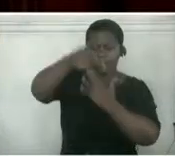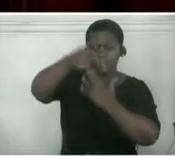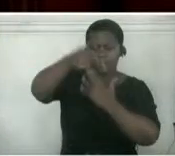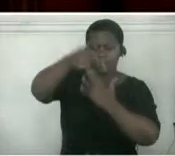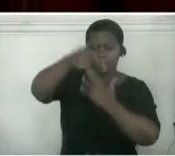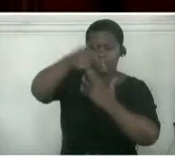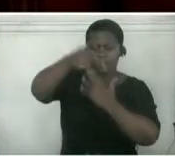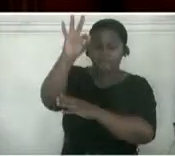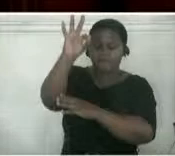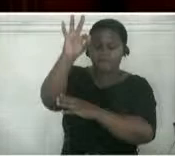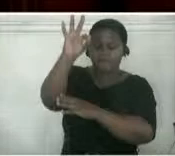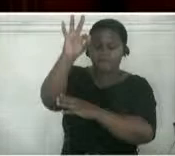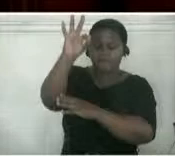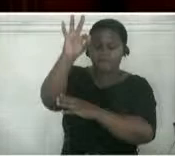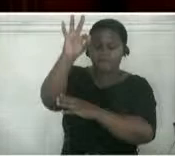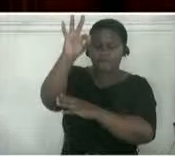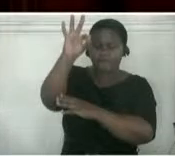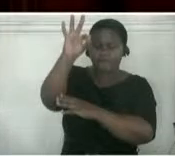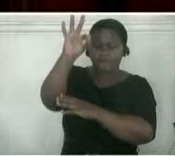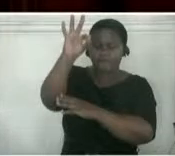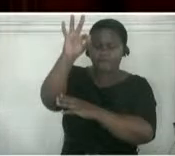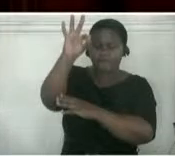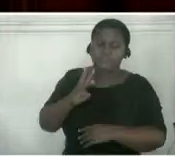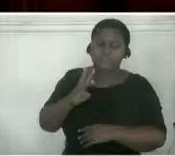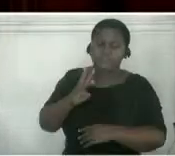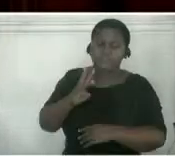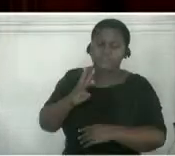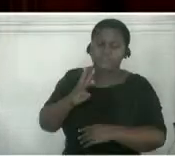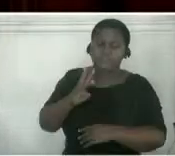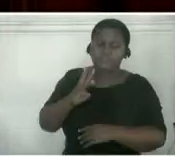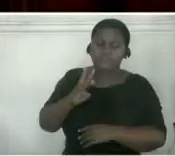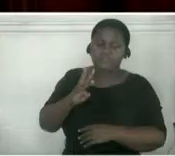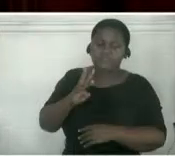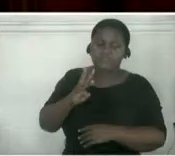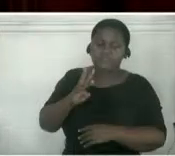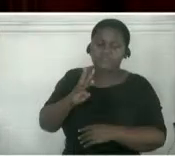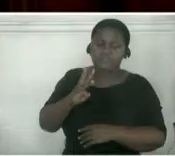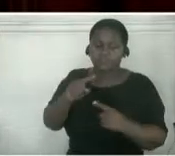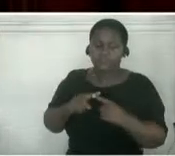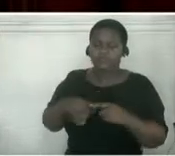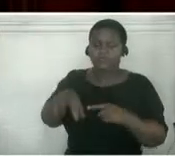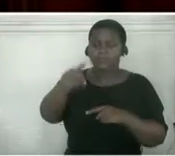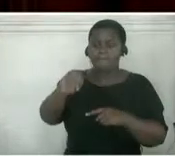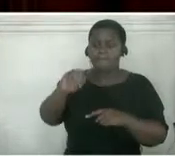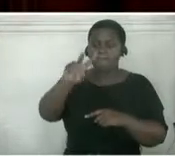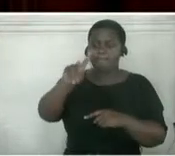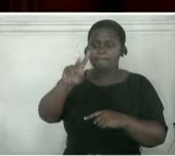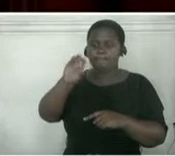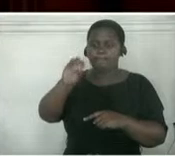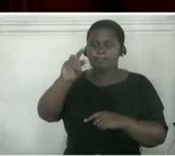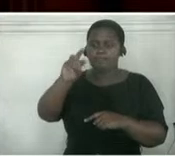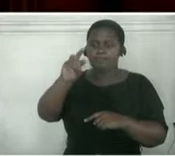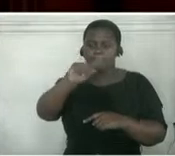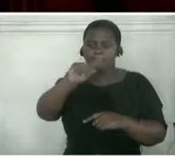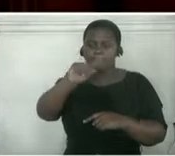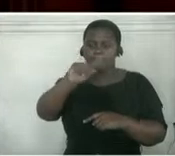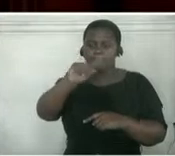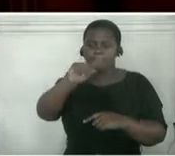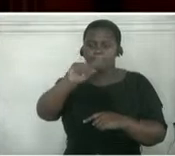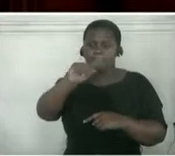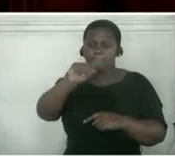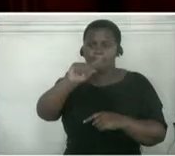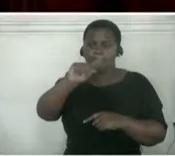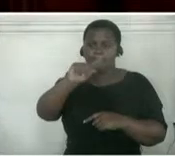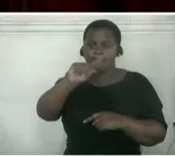the water needs for the province. These include Lower Umkomazi Bulk Water Scheme,